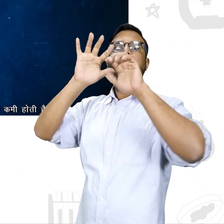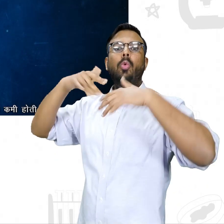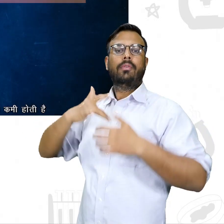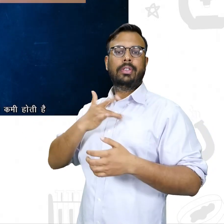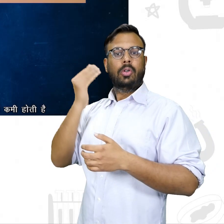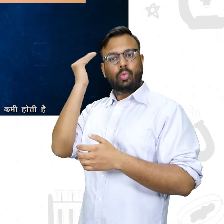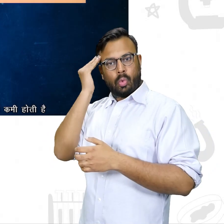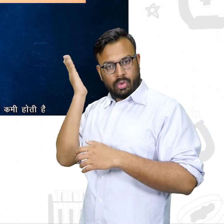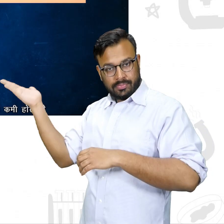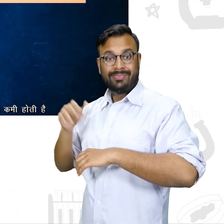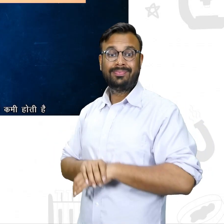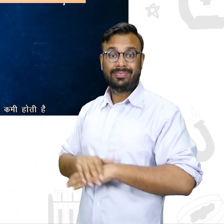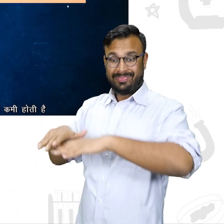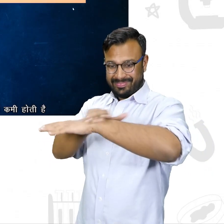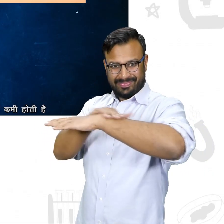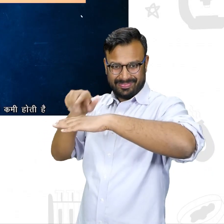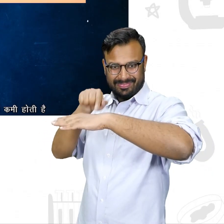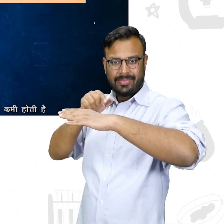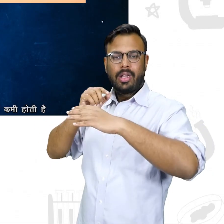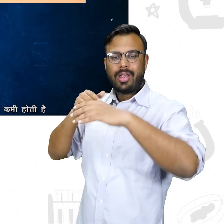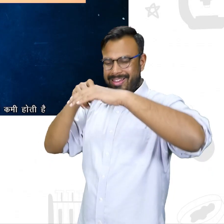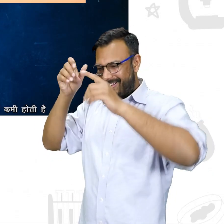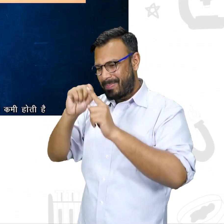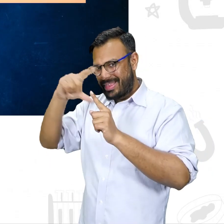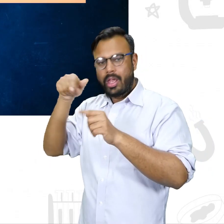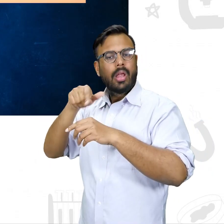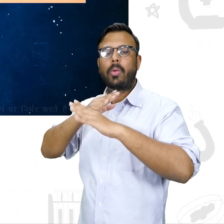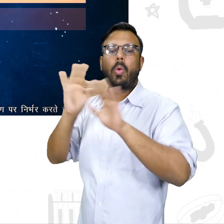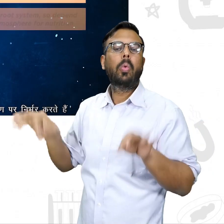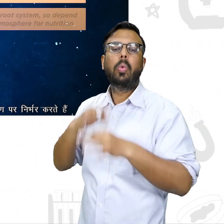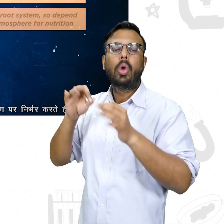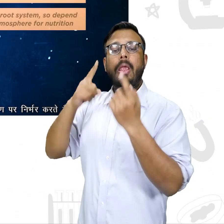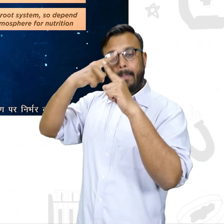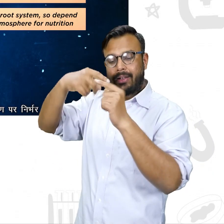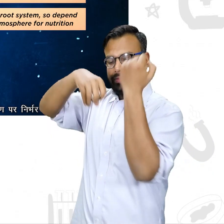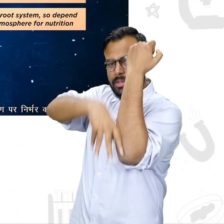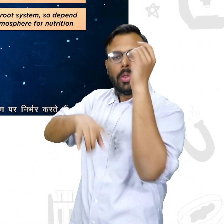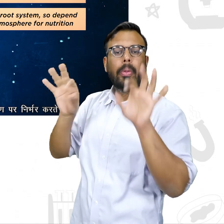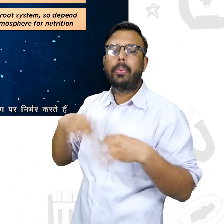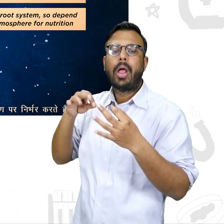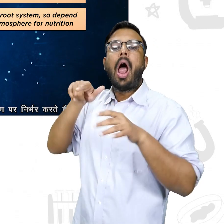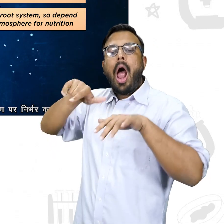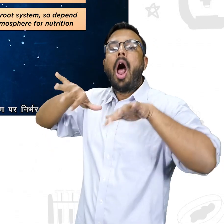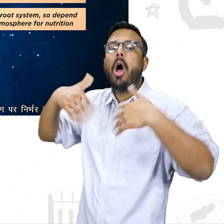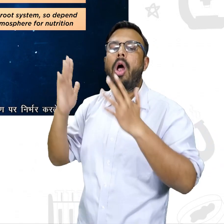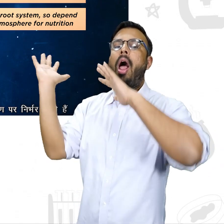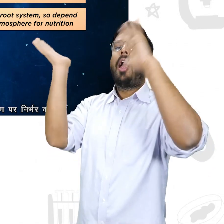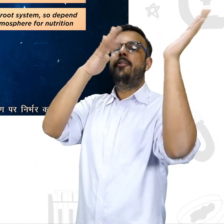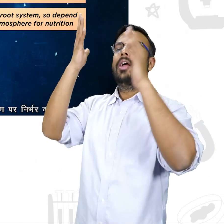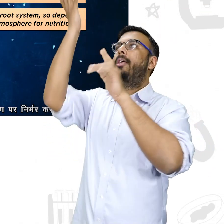lack protective layers such as cuticle, as in case of leaves. They lack root system and hence depend